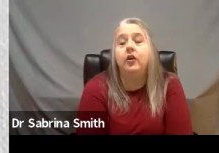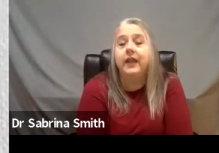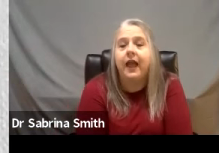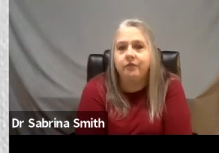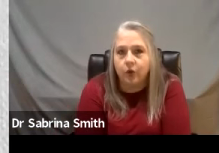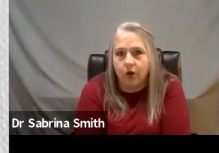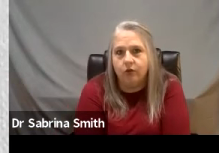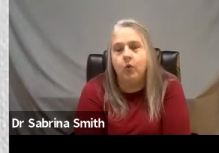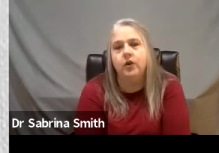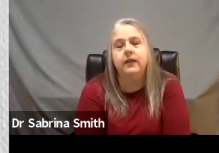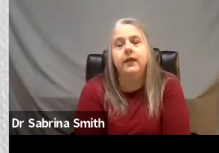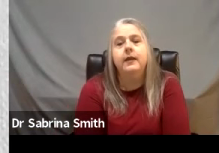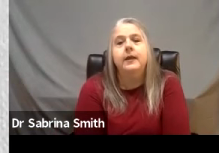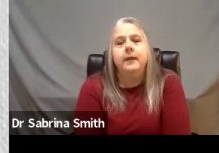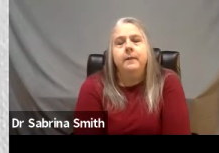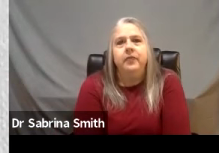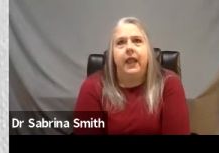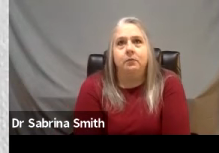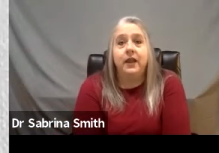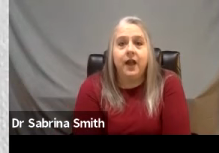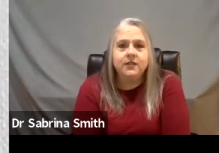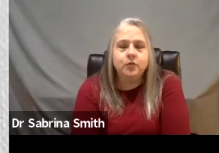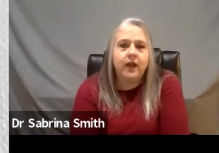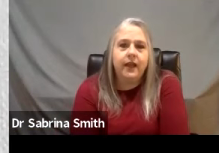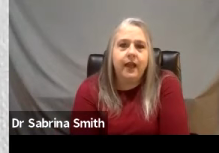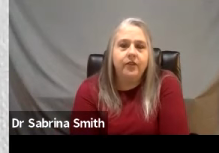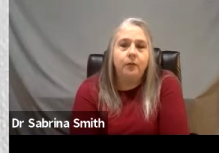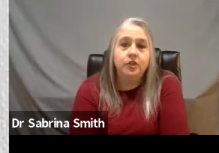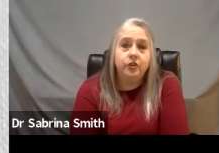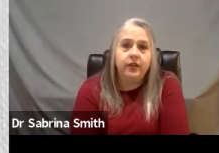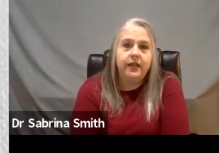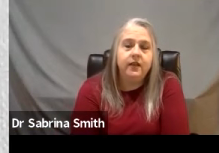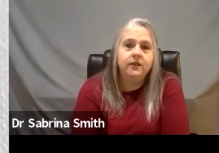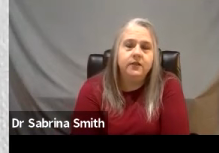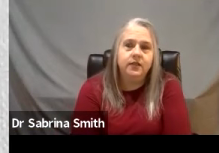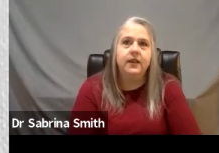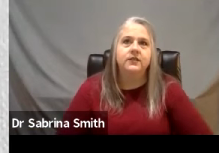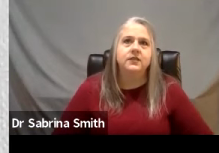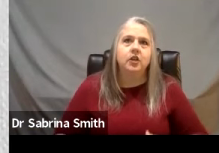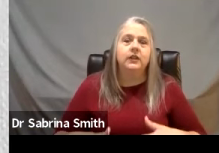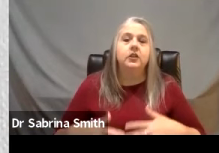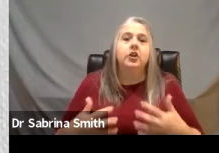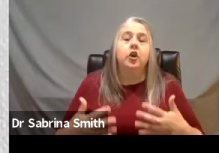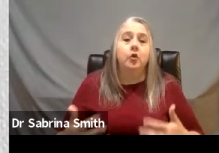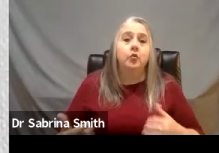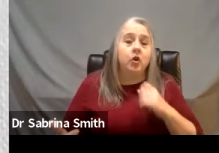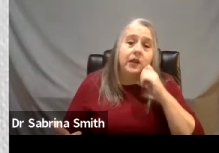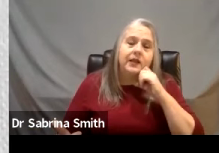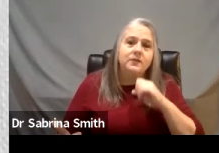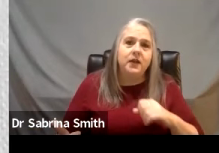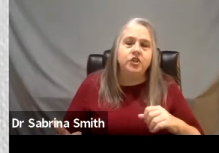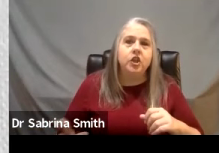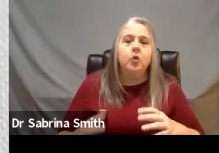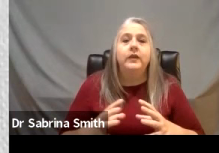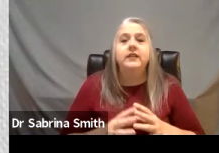and I already have their work recorded. And because we're not going to have the opportunity to necessarily look at our own work